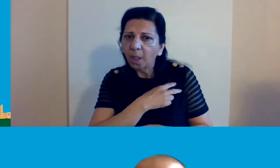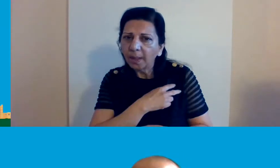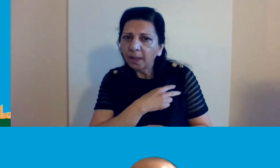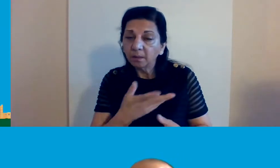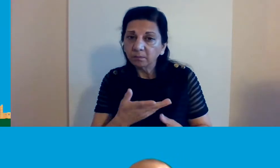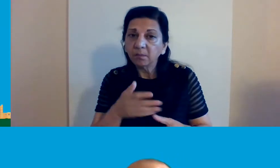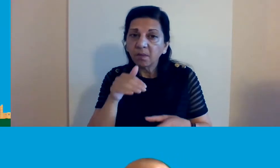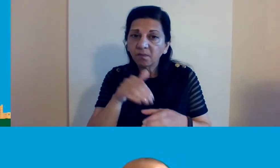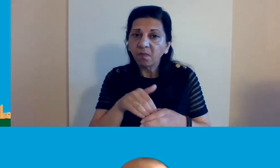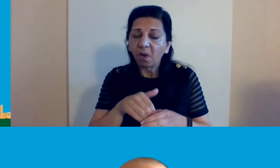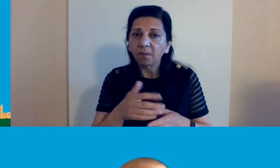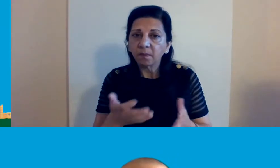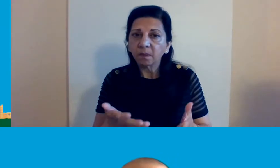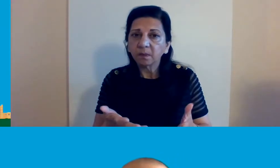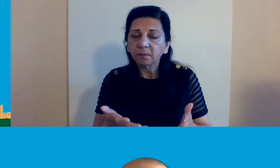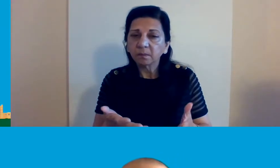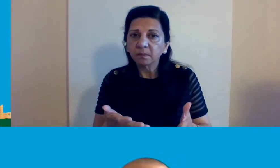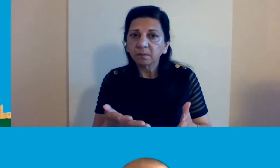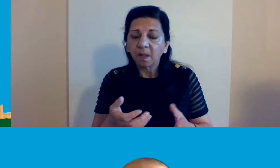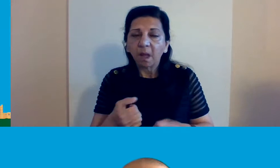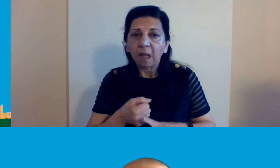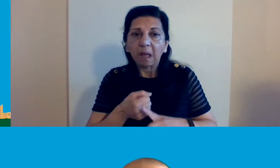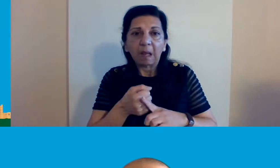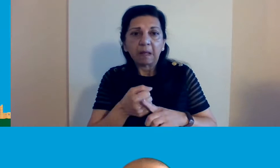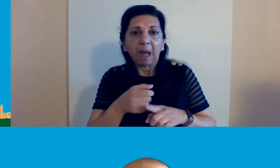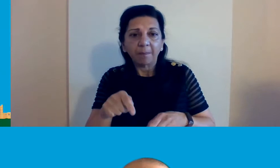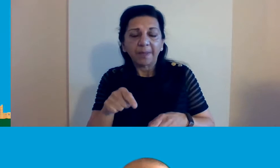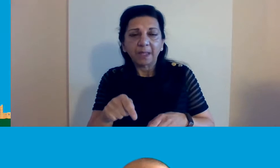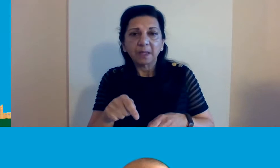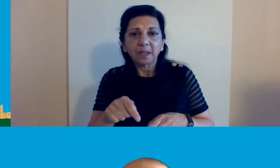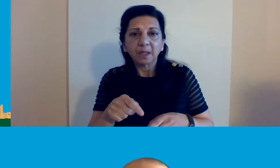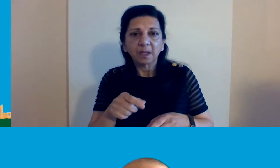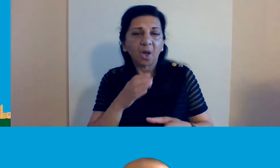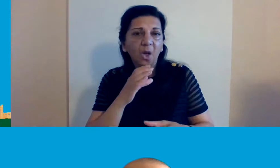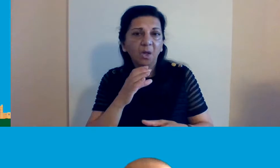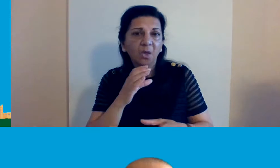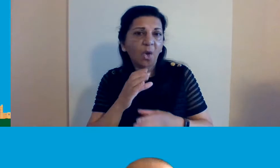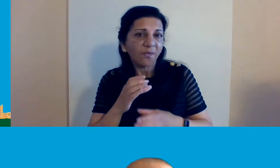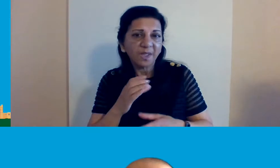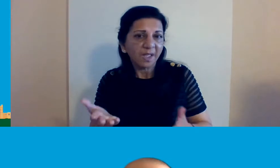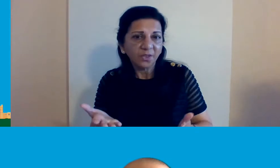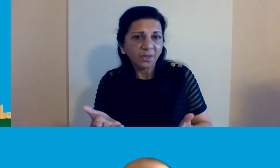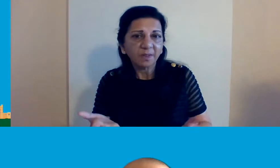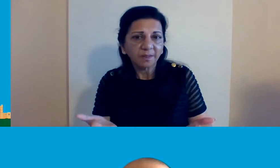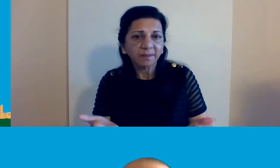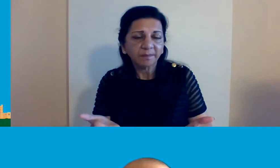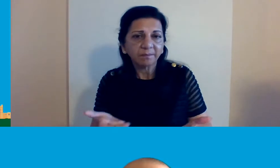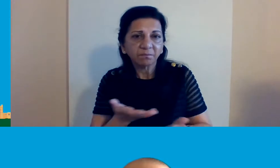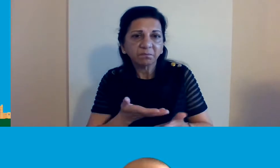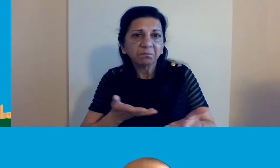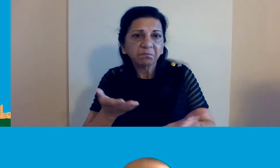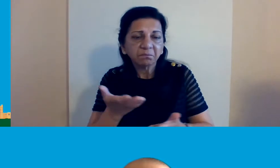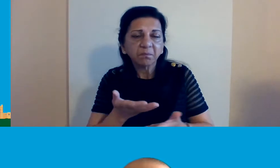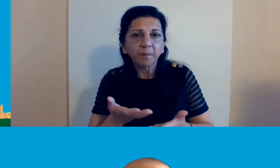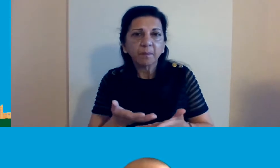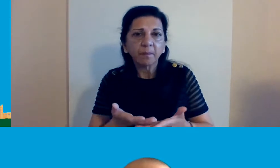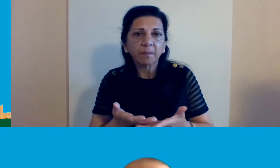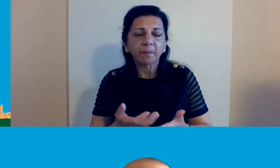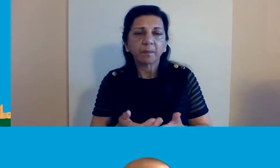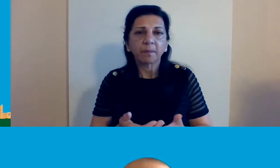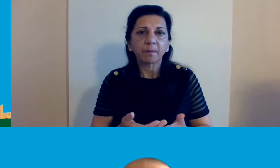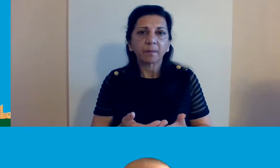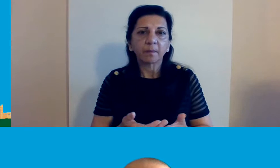determinants and help this conversation. I think I don't know. I'll just ask you, Chair, at the end to see whether and work with